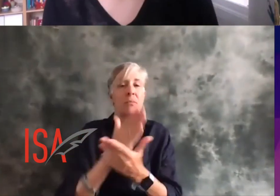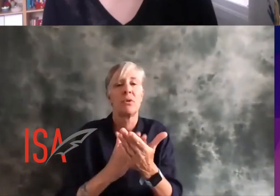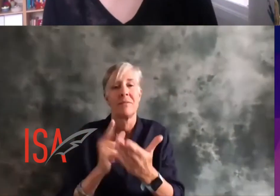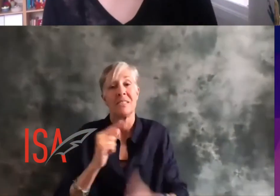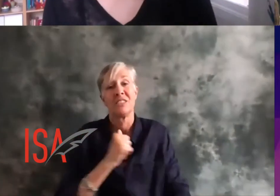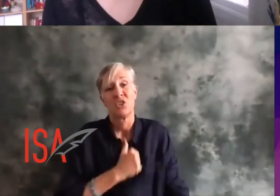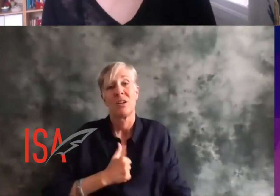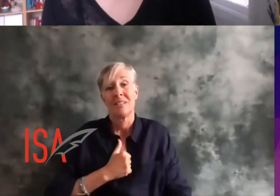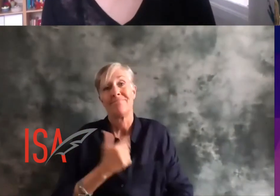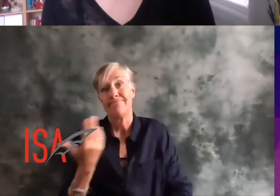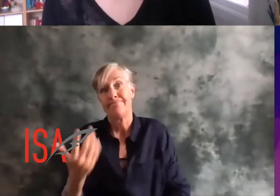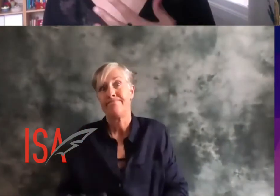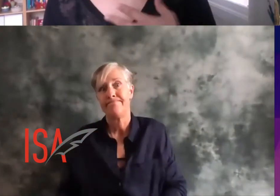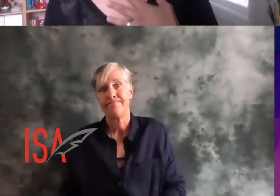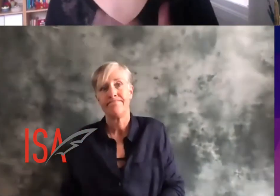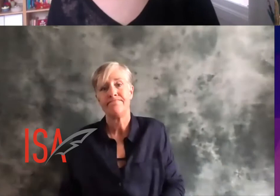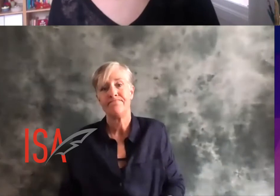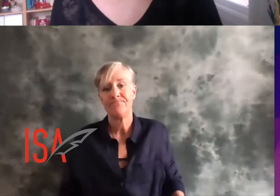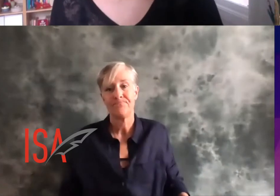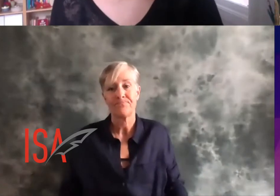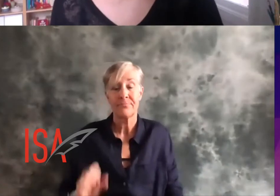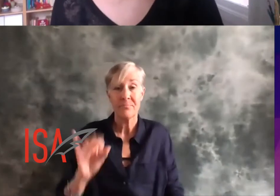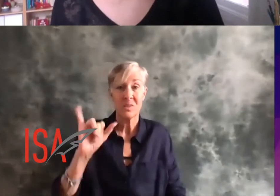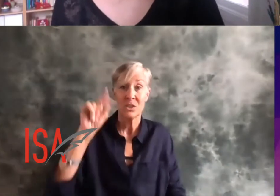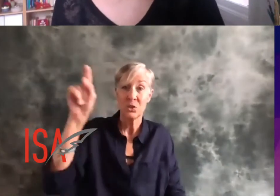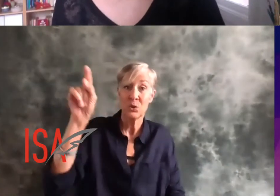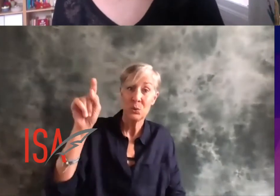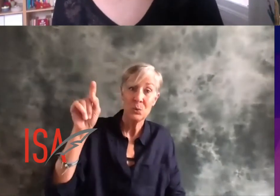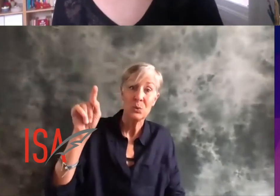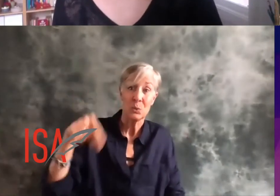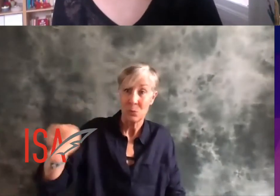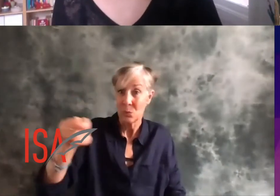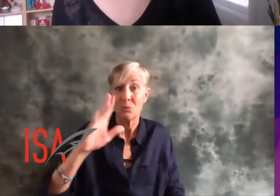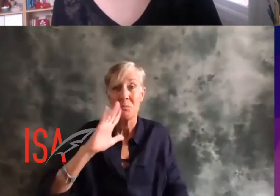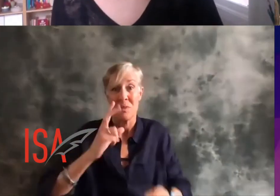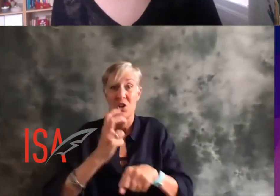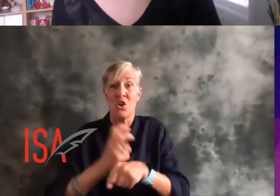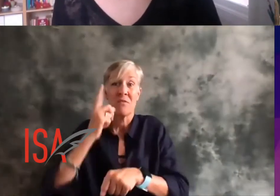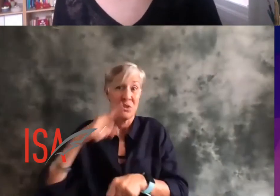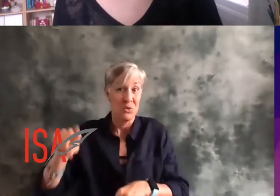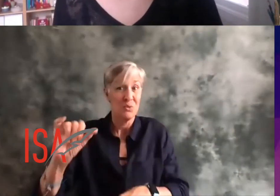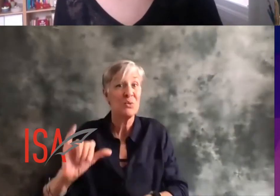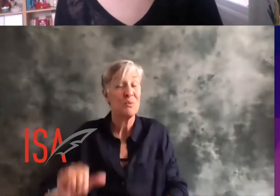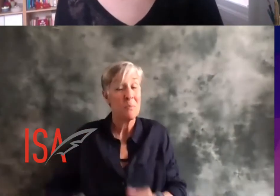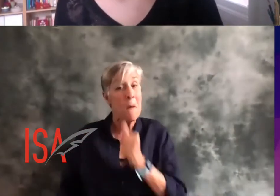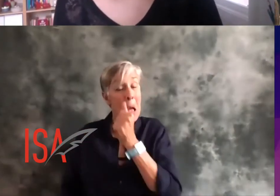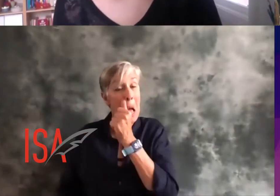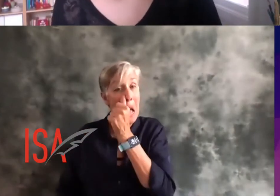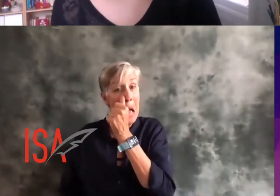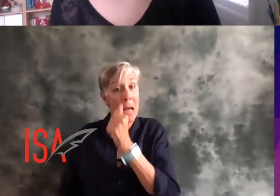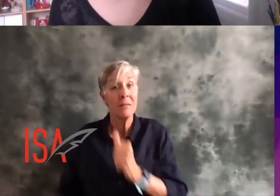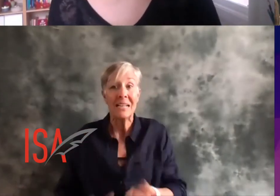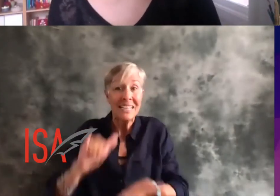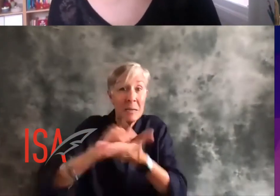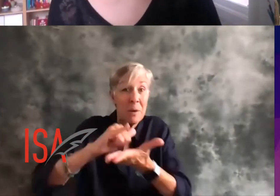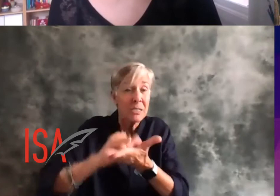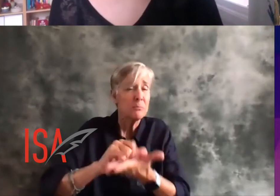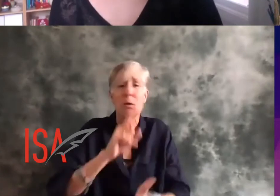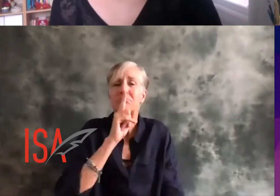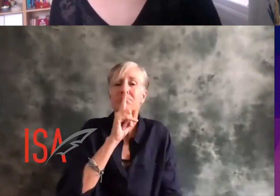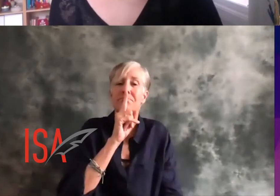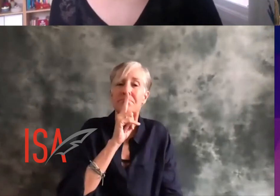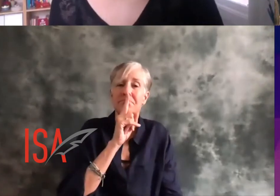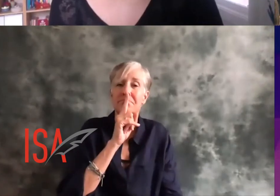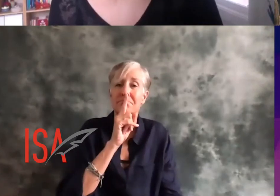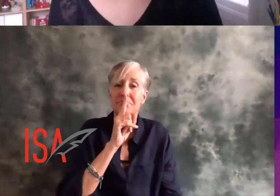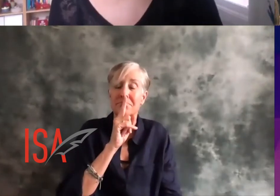sorry, but if that's you, it is going to be harder for you than everyone else, but it's not impossible. I